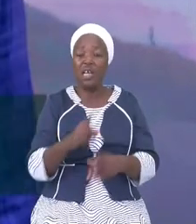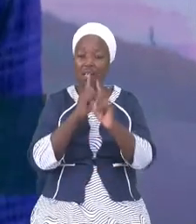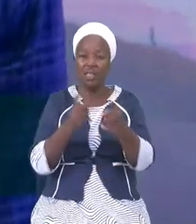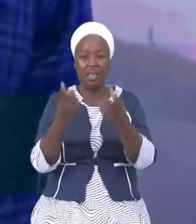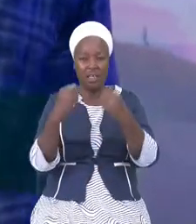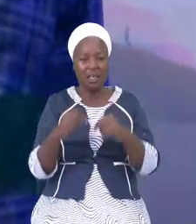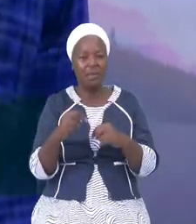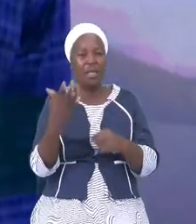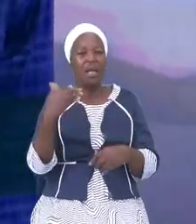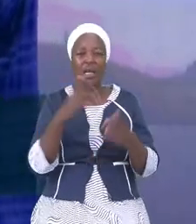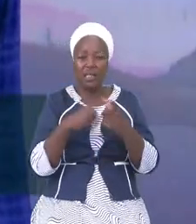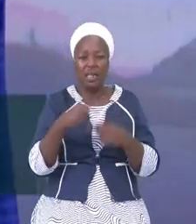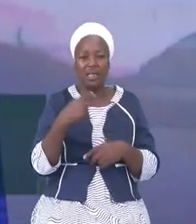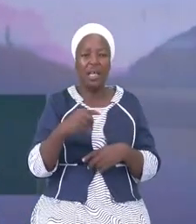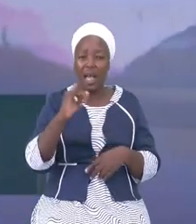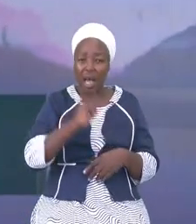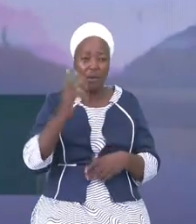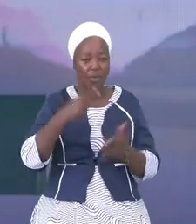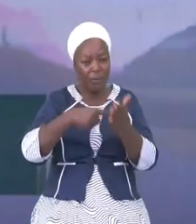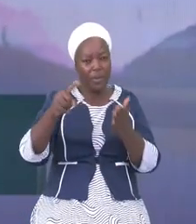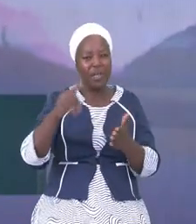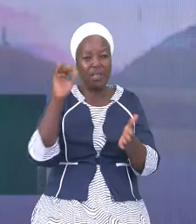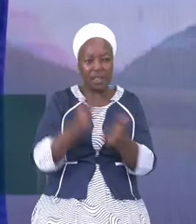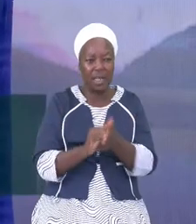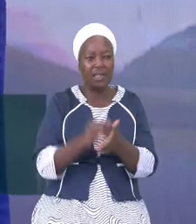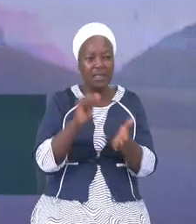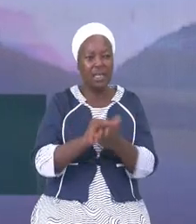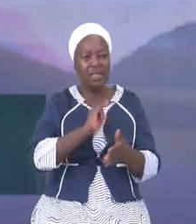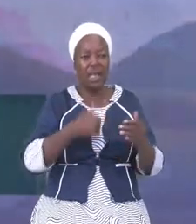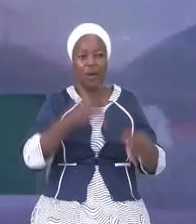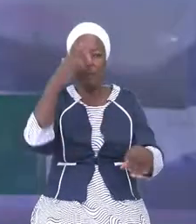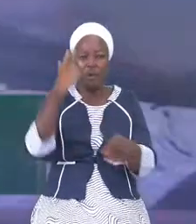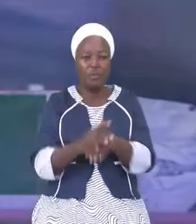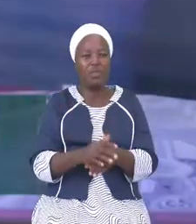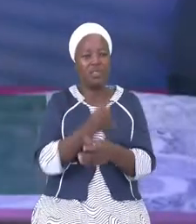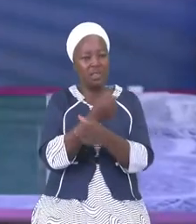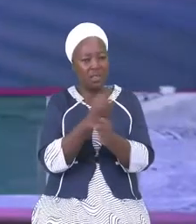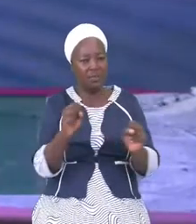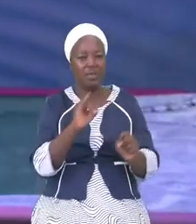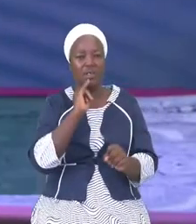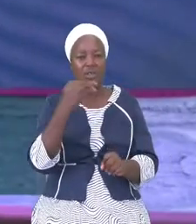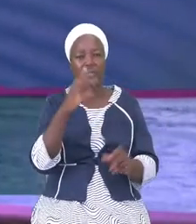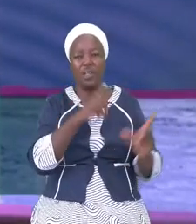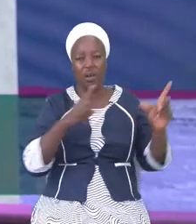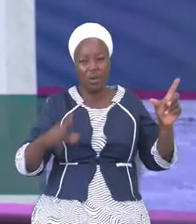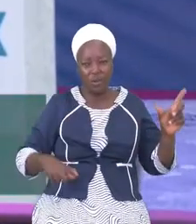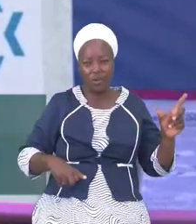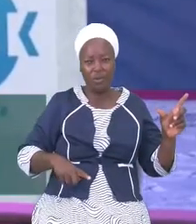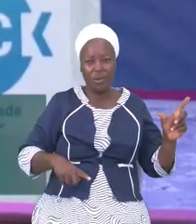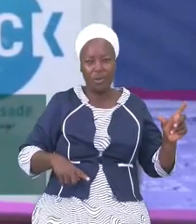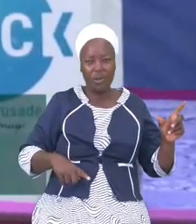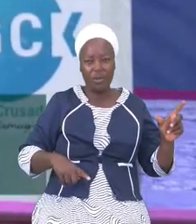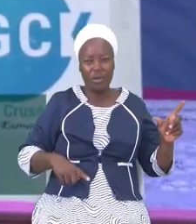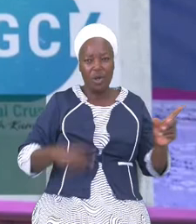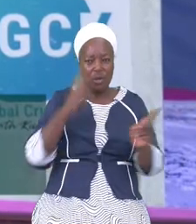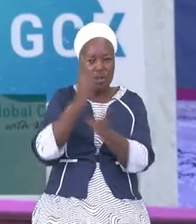And then he said, I will pay that I have vowed. Salvation is of the Lord.